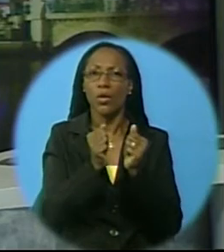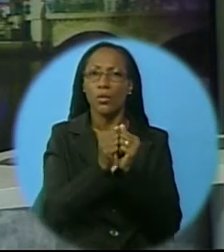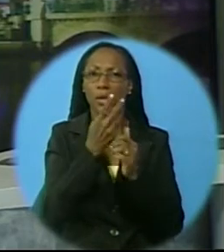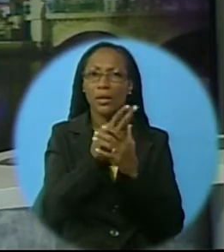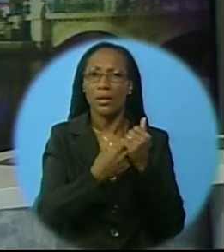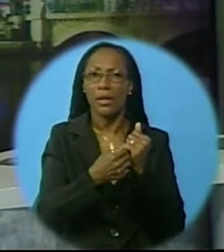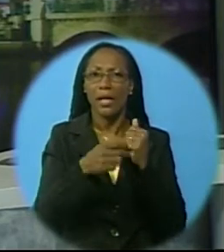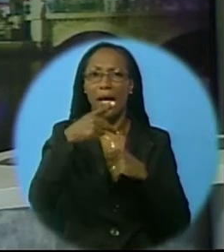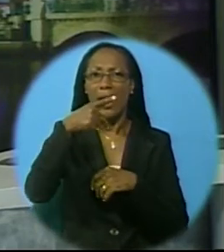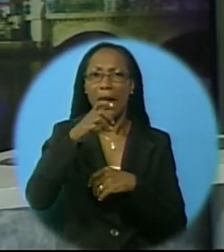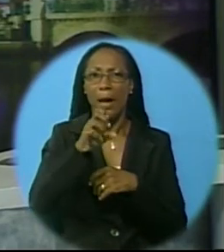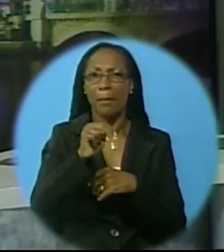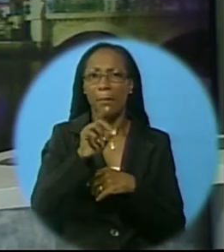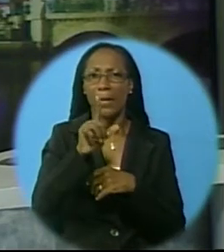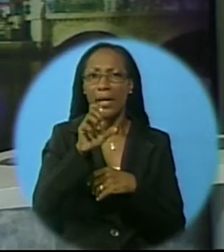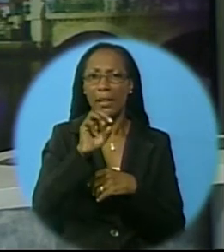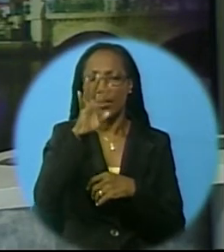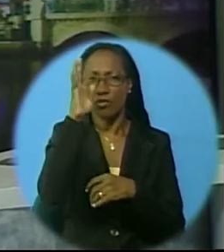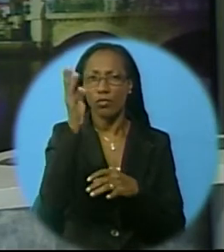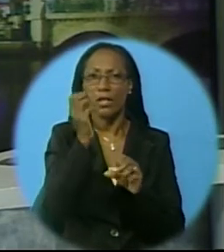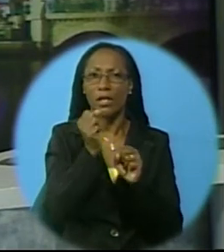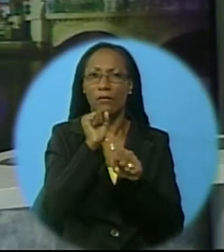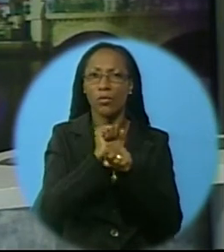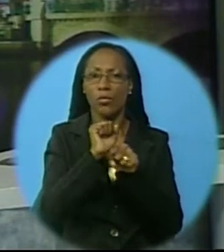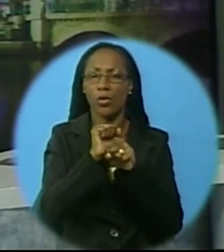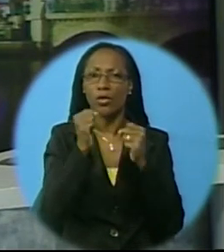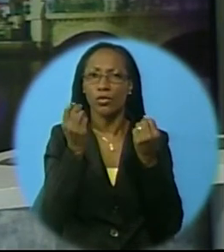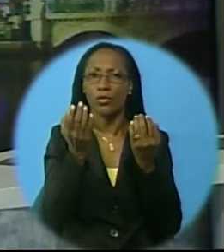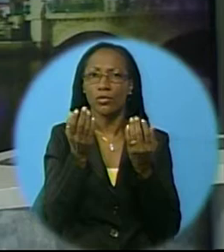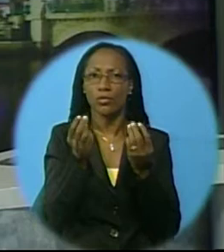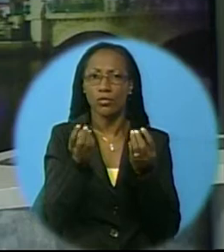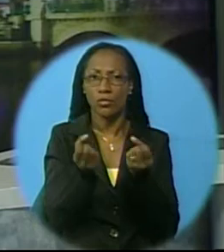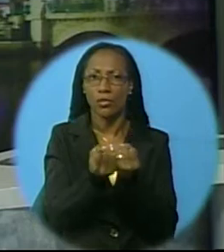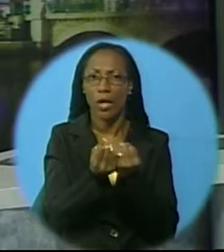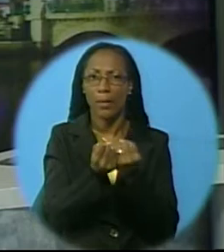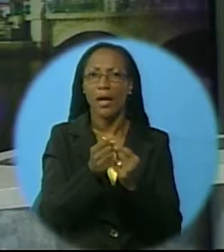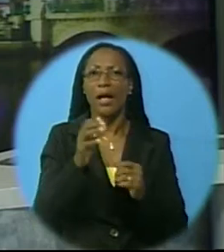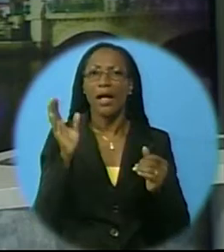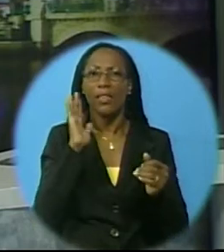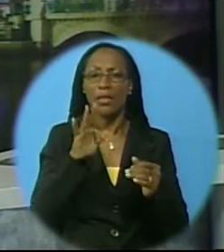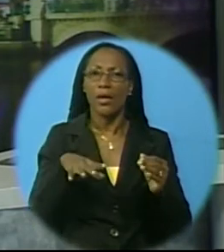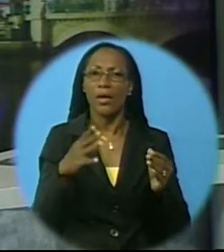as the Pineland Creative Workshop. Through these, he says they will channel